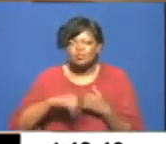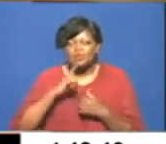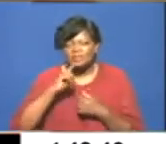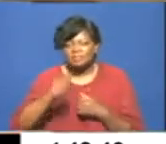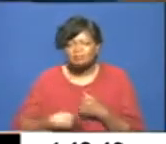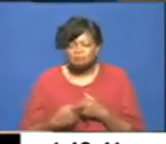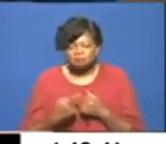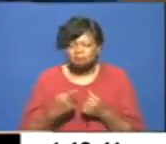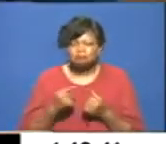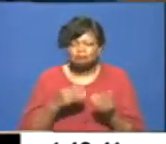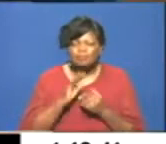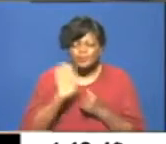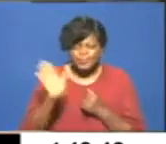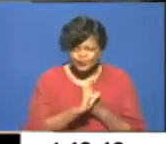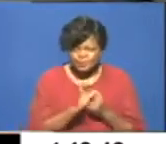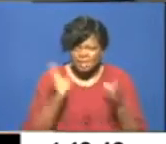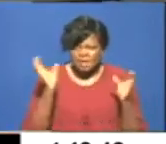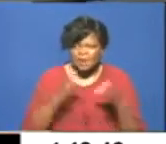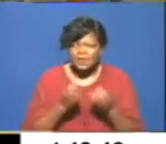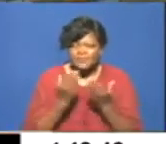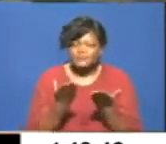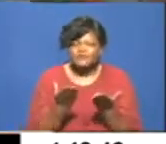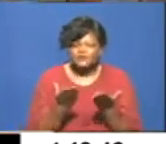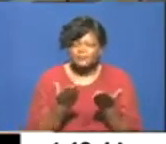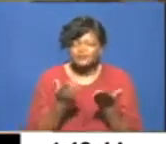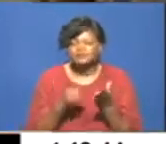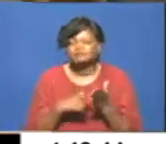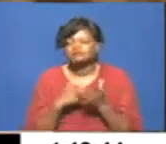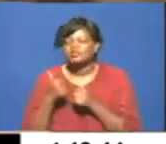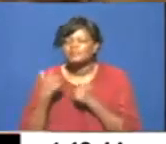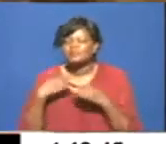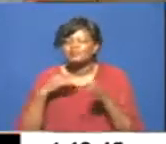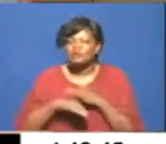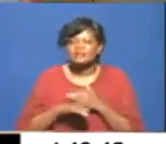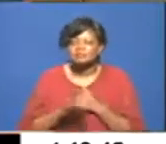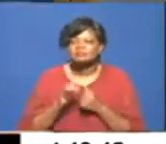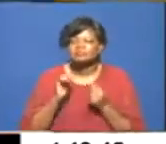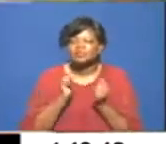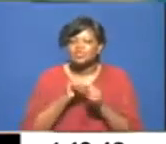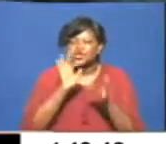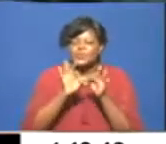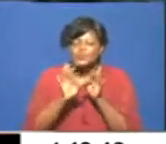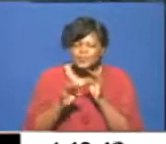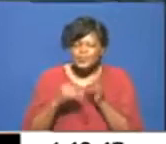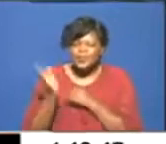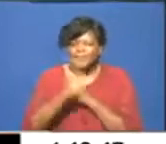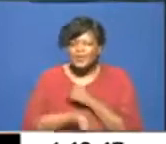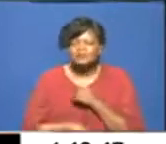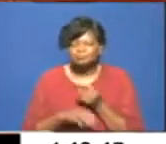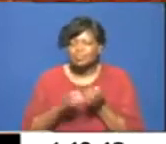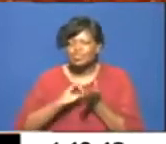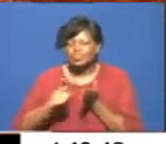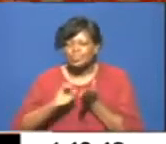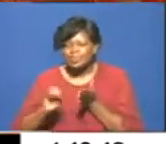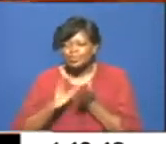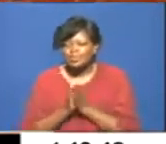its platform, the company provides credit for retailers to access inventory with an option to pay back in installments as clients